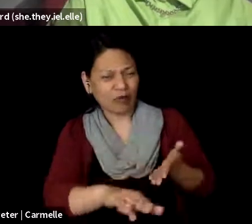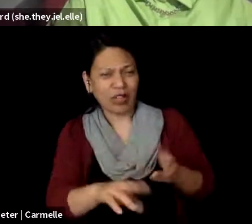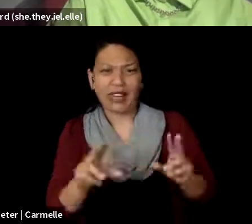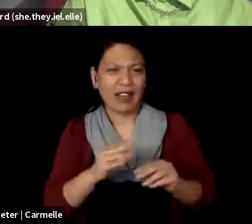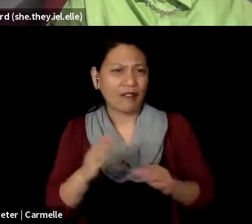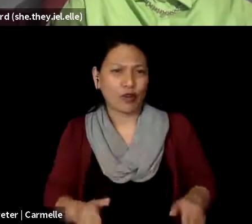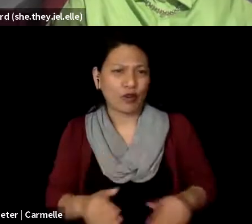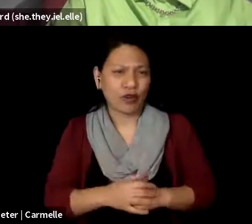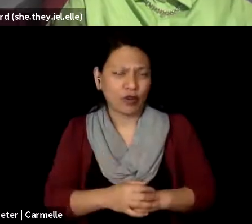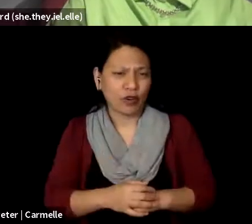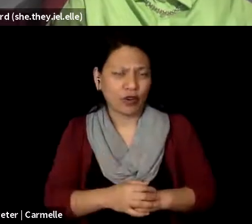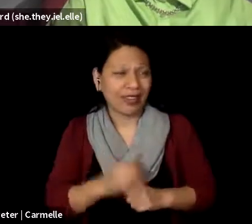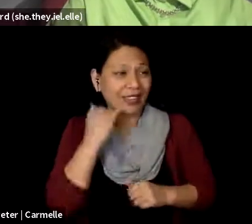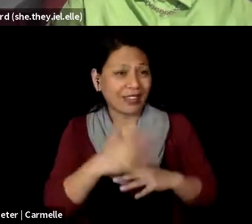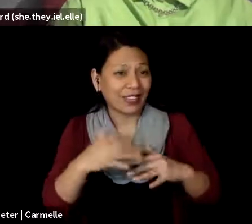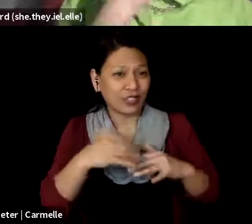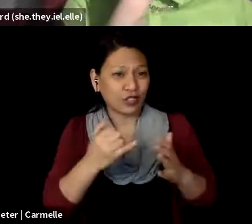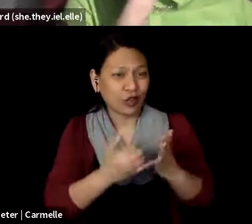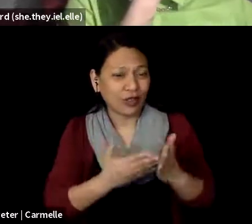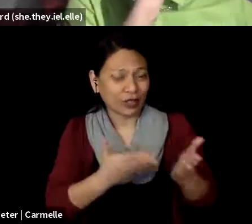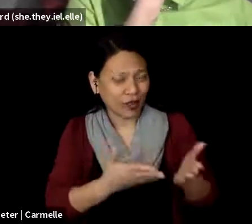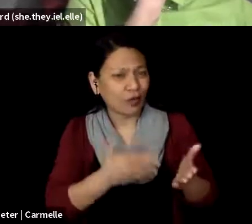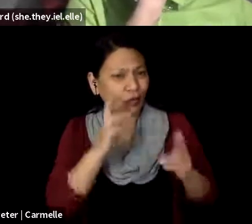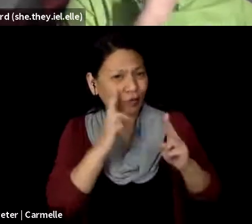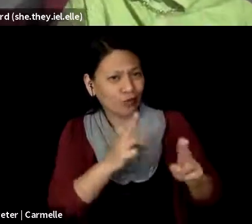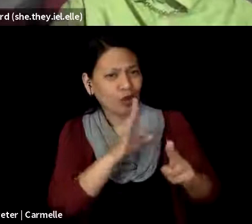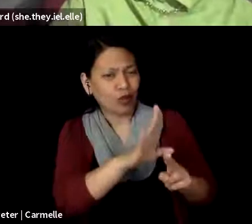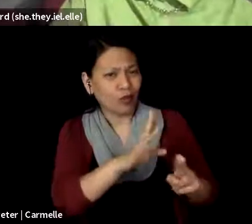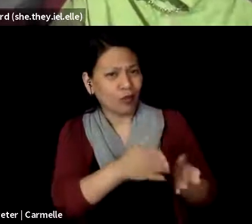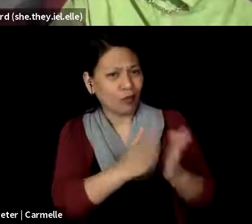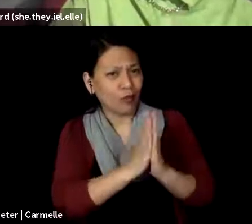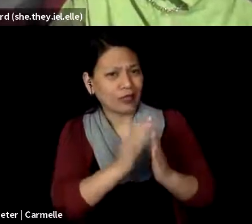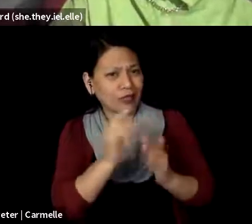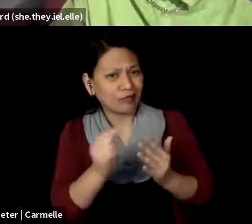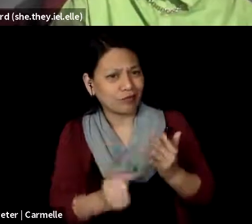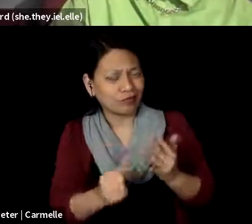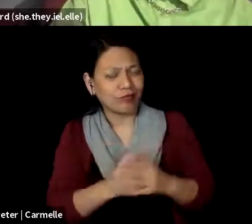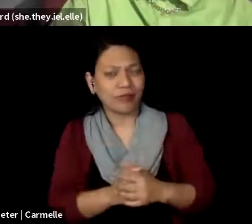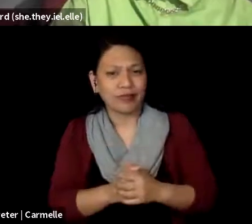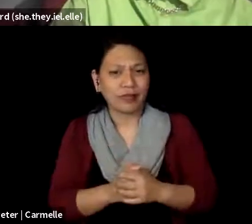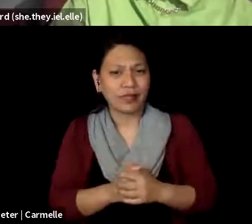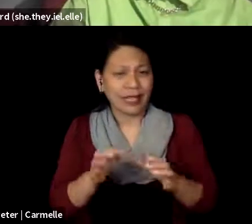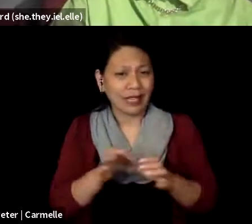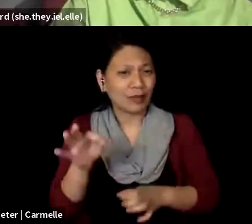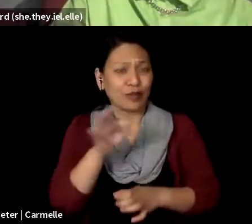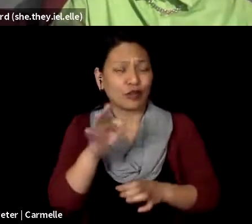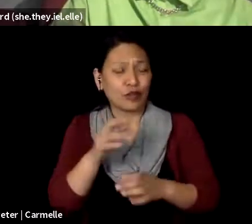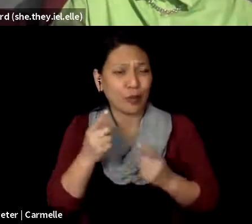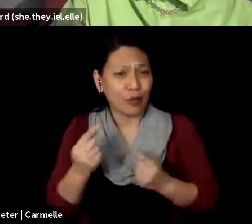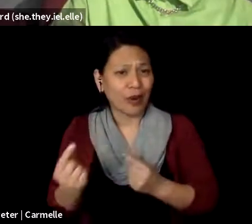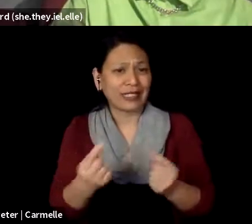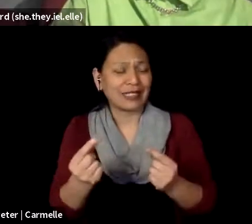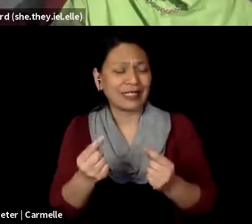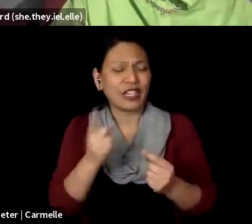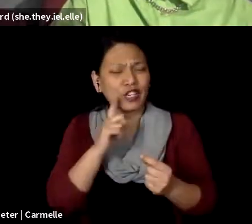artist. I think really in spiritual practices, cultural spiritual practices should be